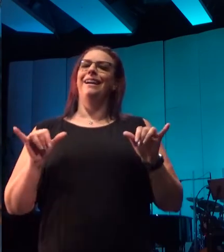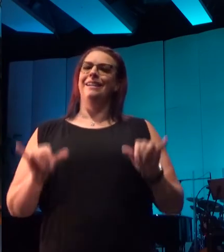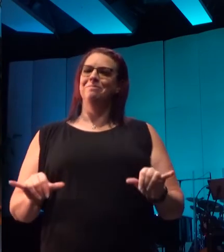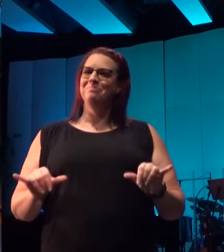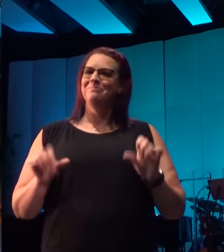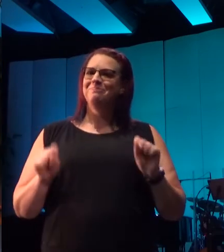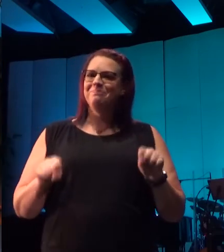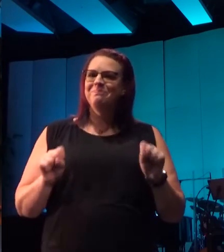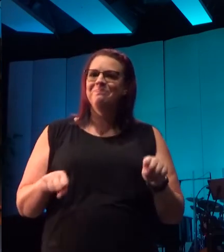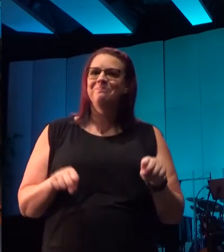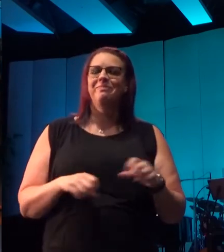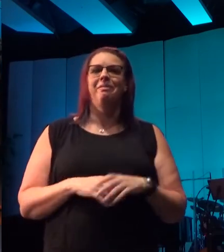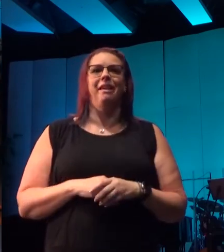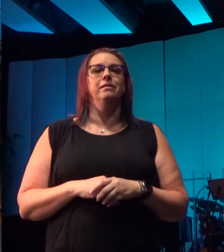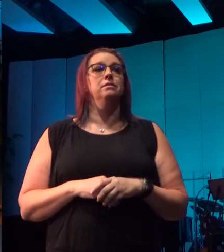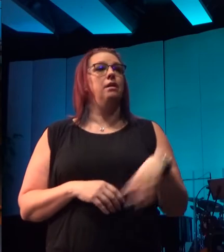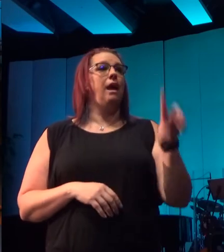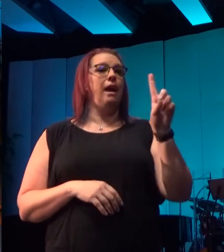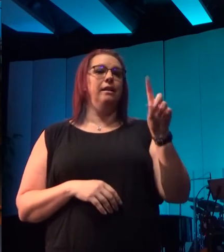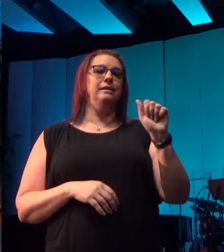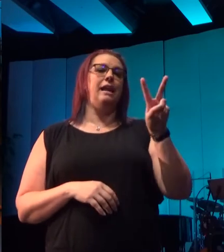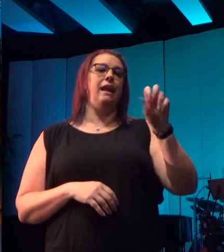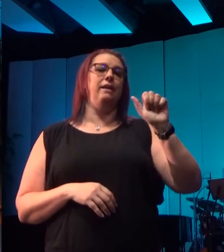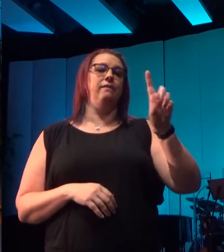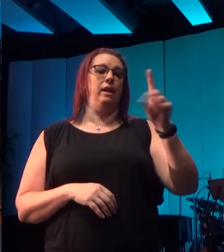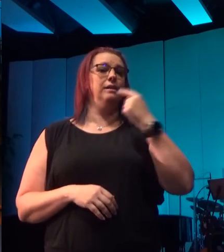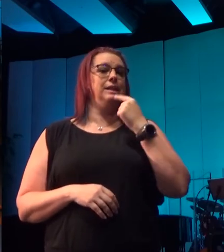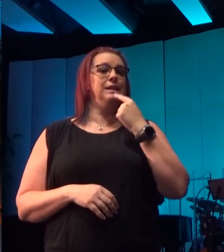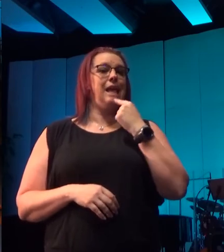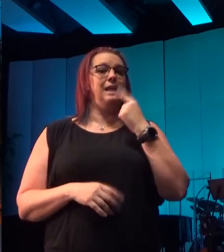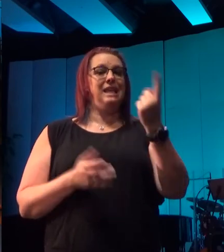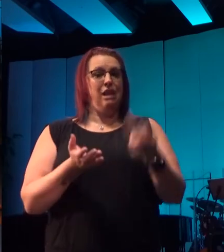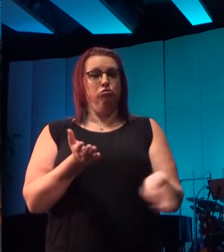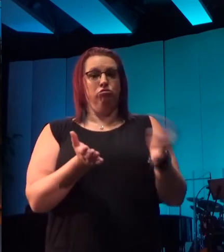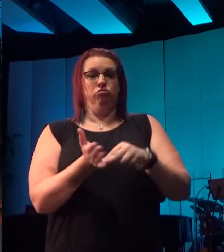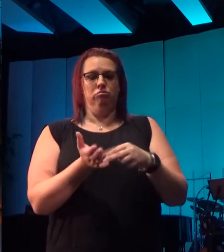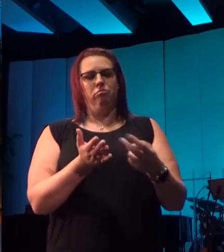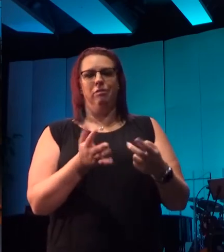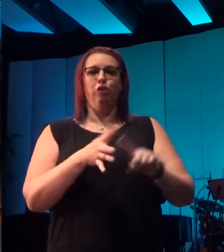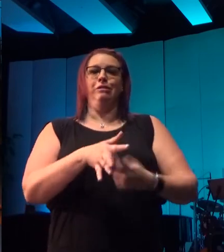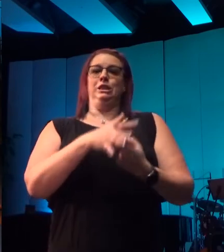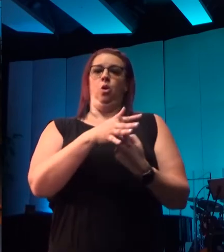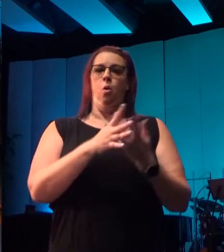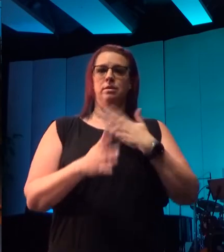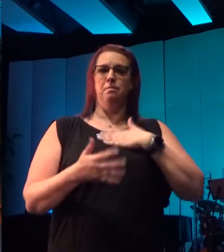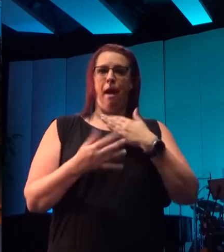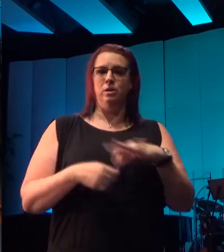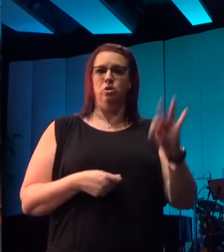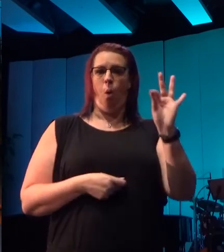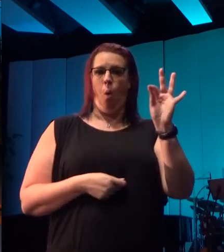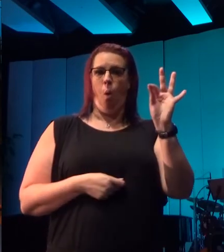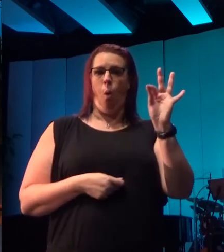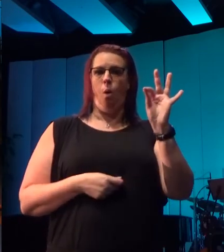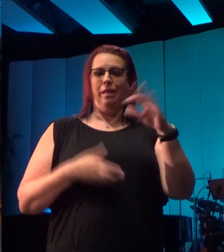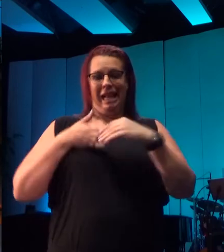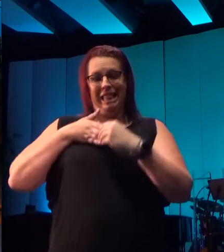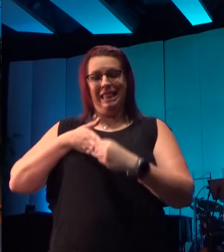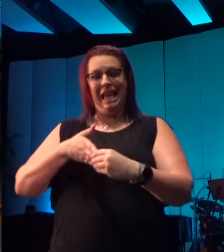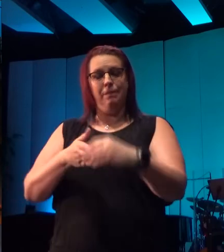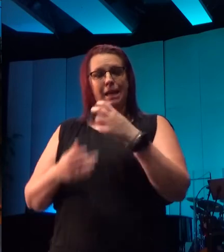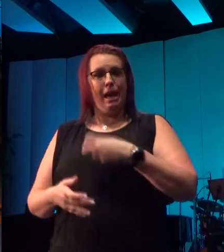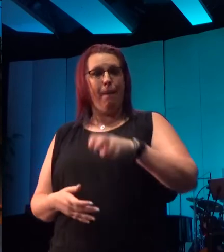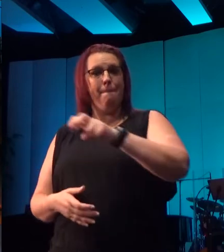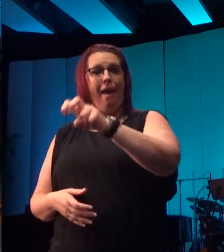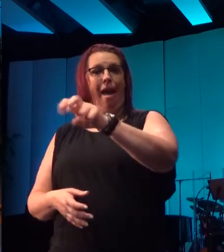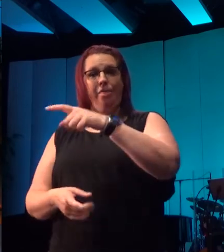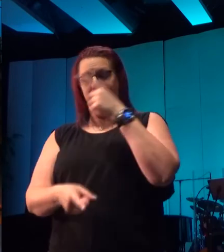would say, he restores my soul. He leads me in the paths of righteousness for